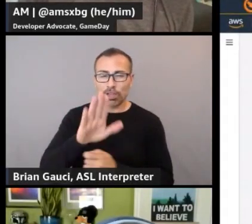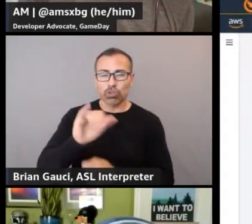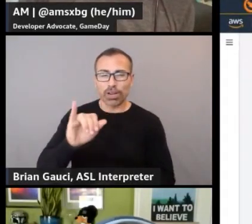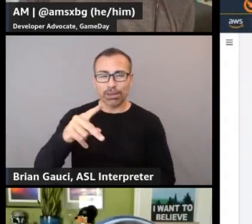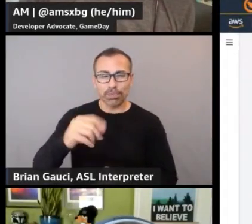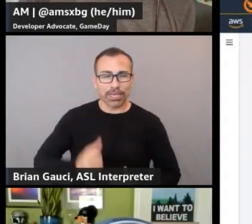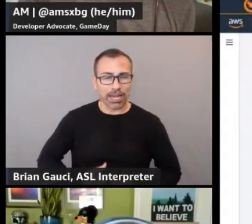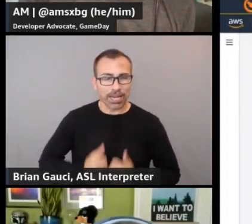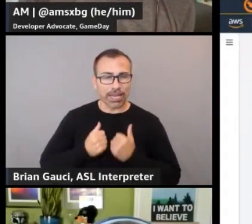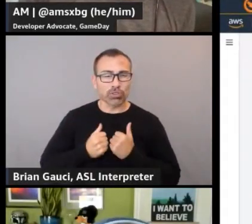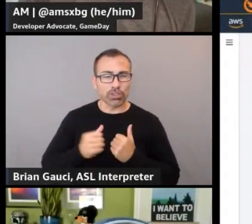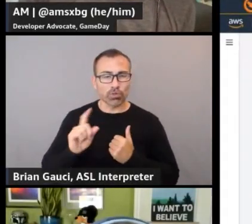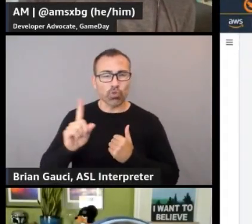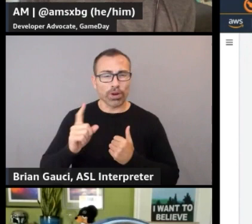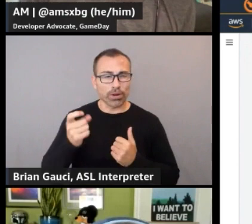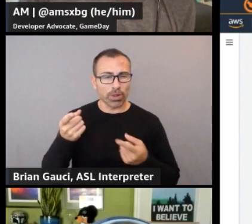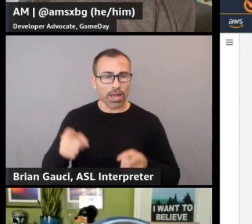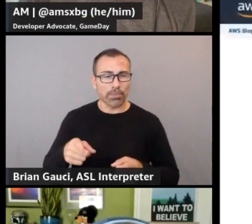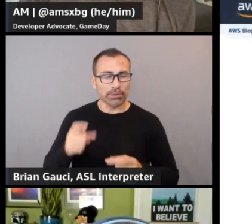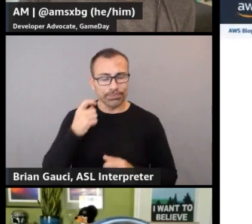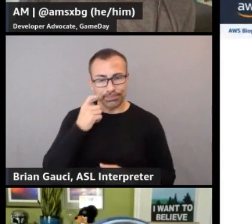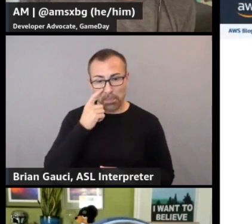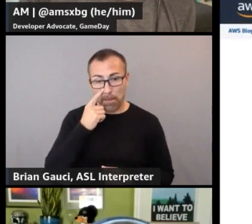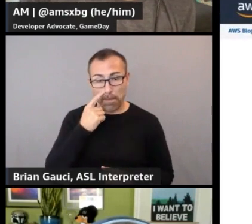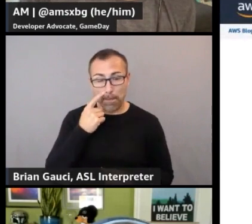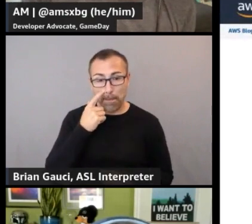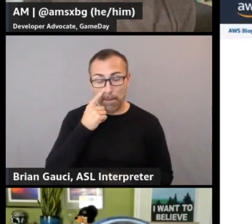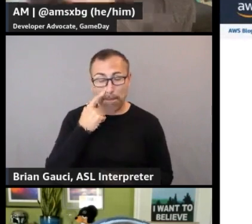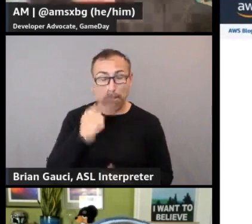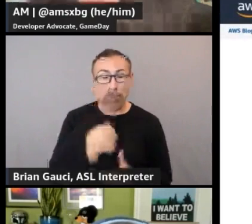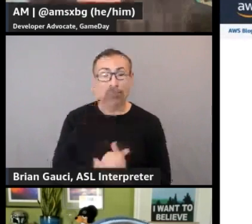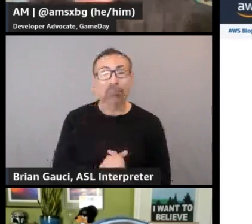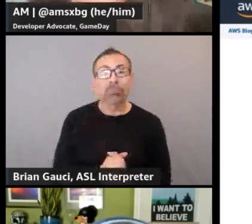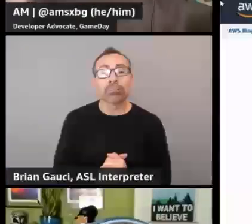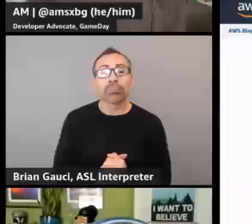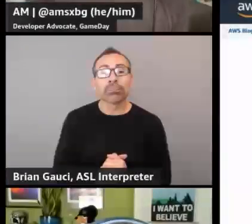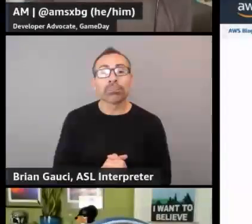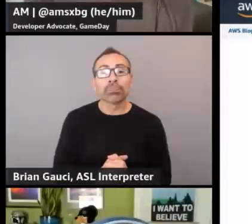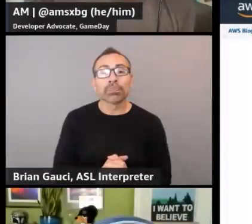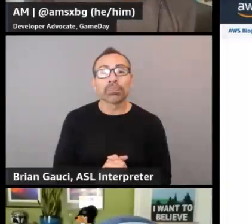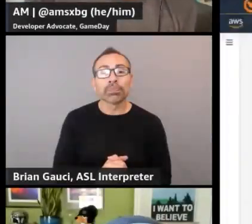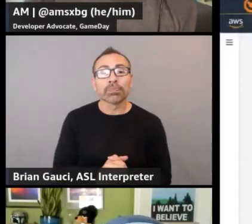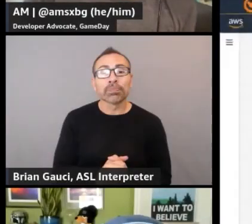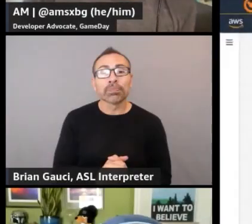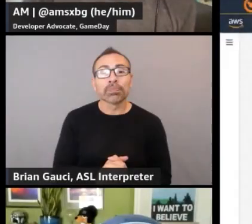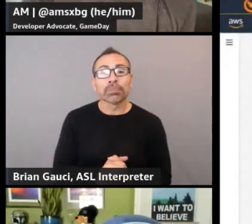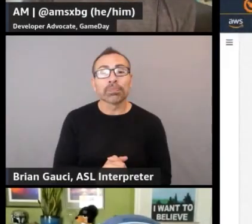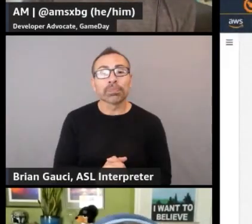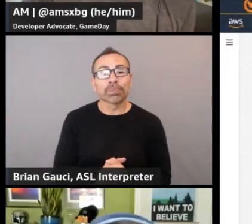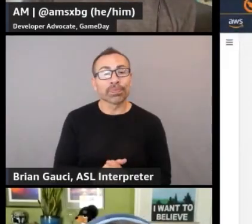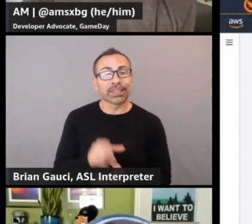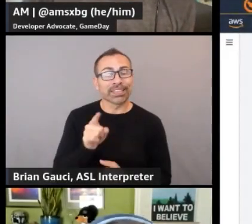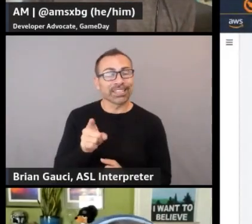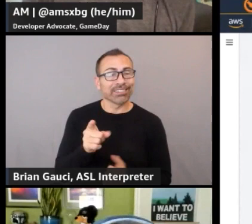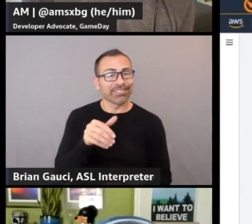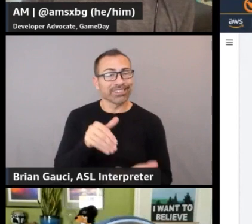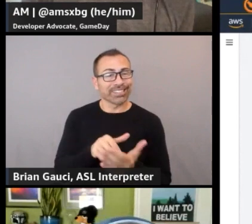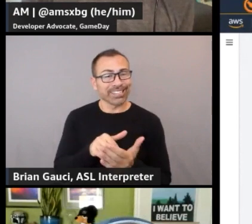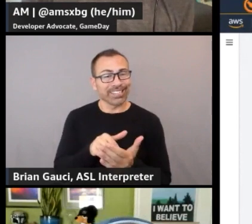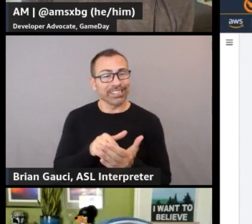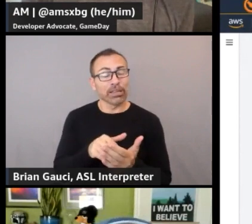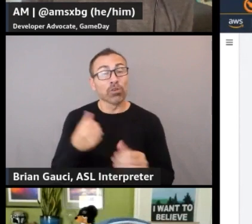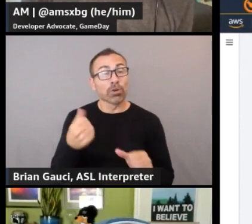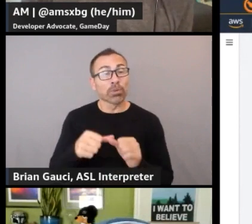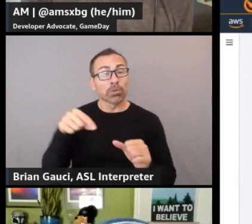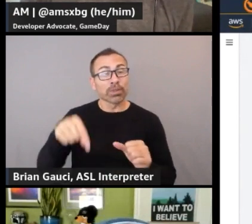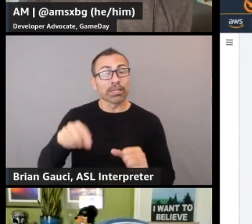RDP. Make some slight adjustments. And here, again, just keep in mind with this IP